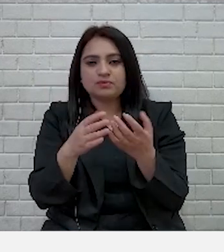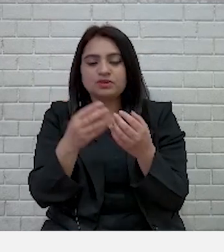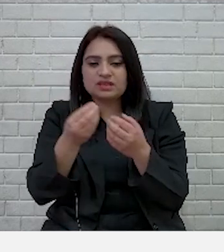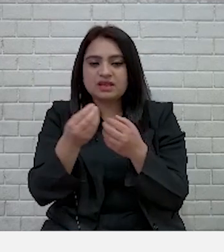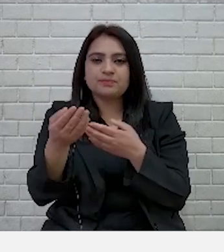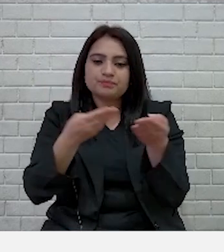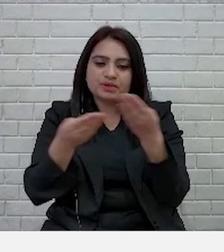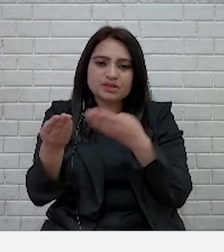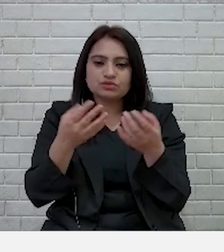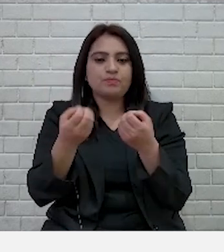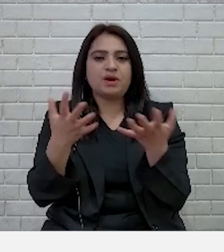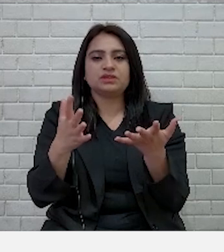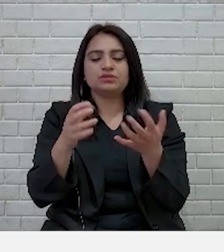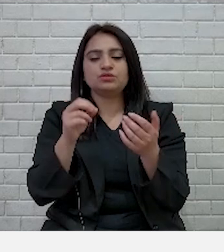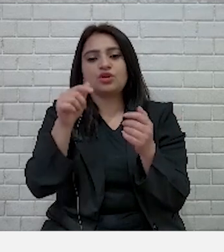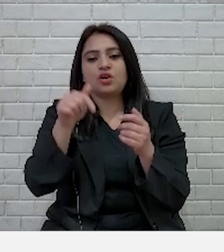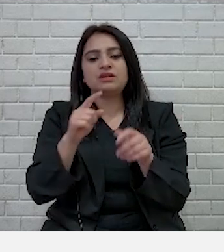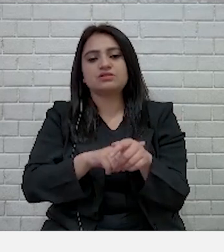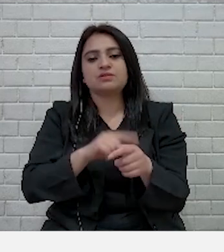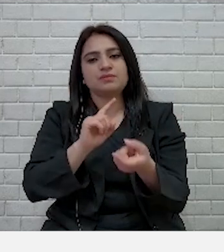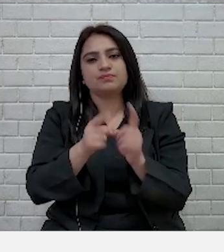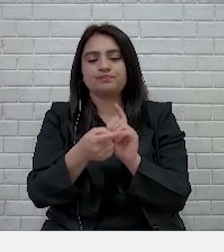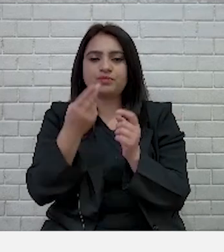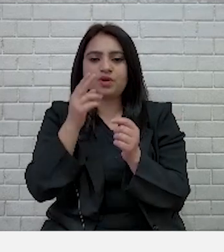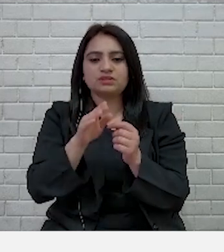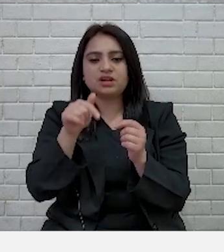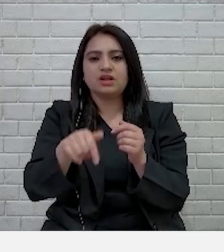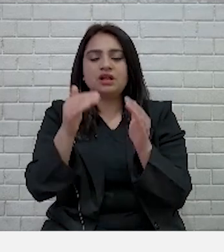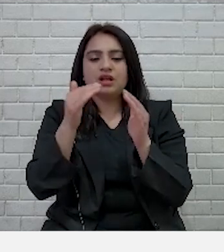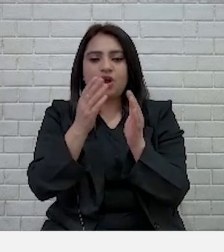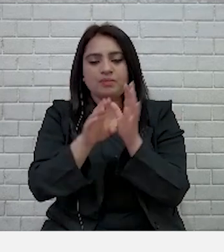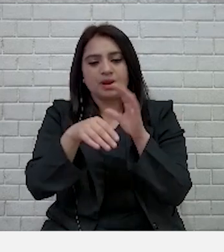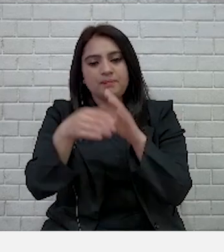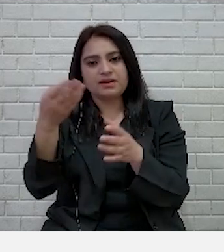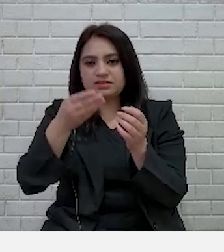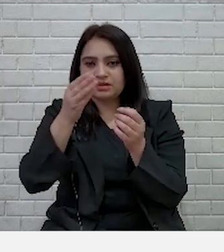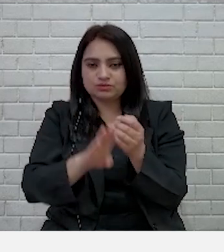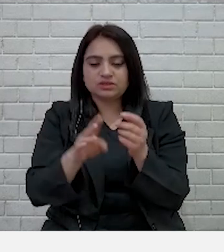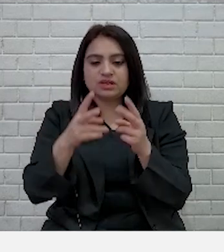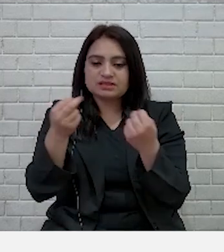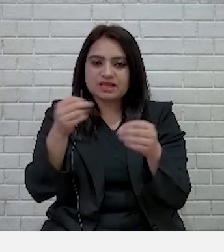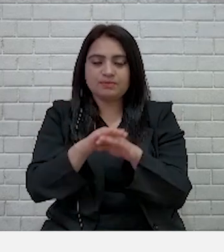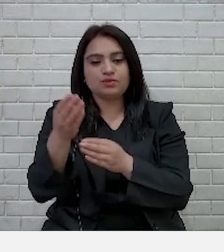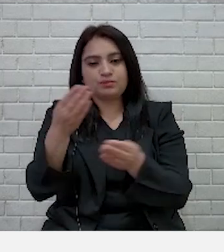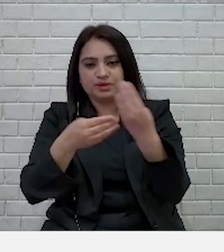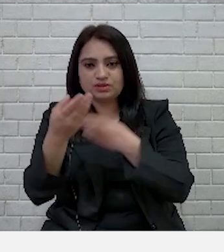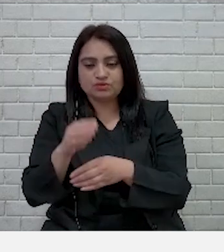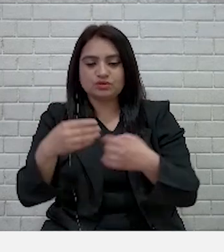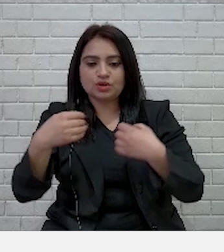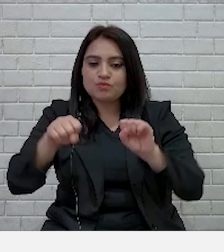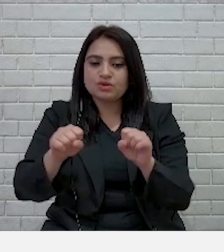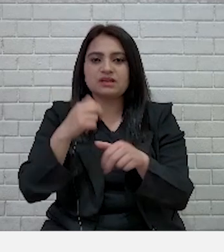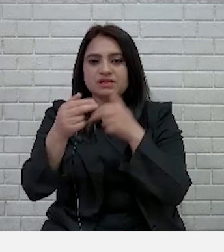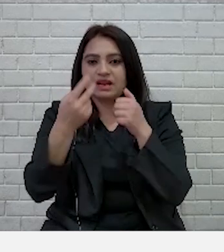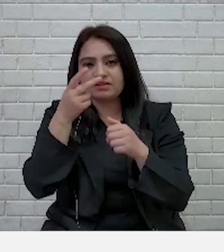situation has changed, the women come out of their houses, you will see women vendors, will see women riding bikes and cycles and rickshaws